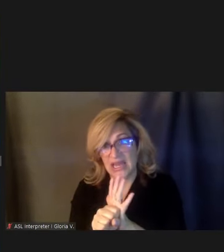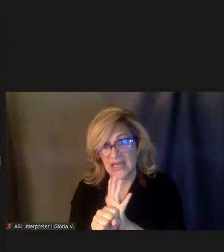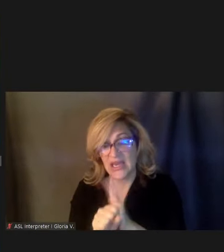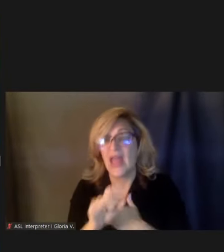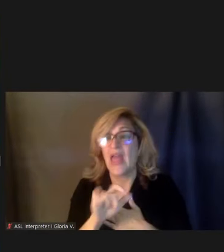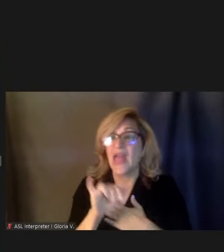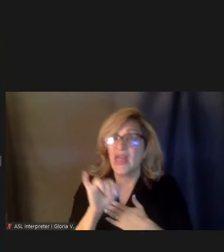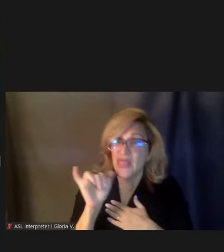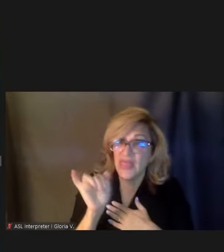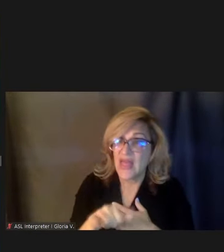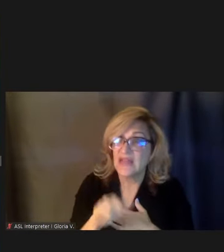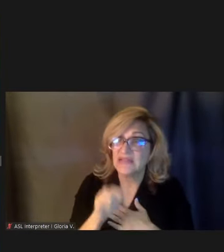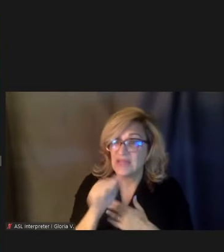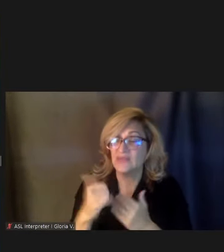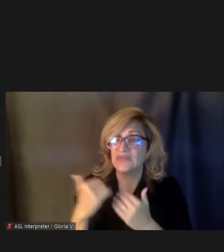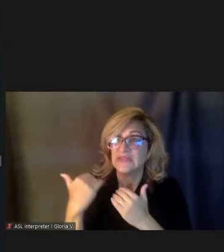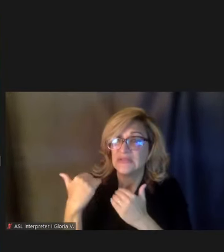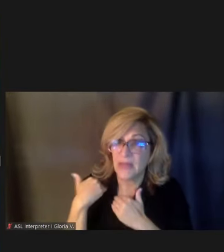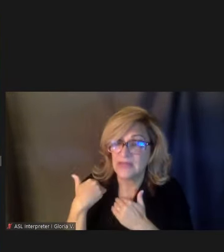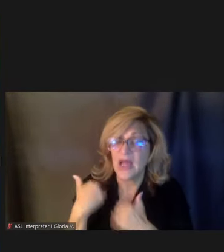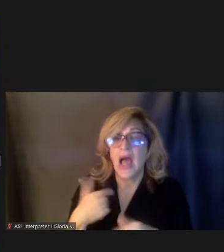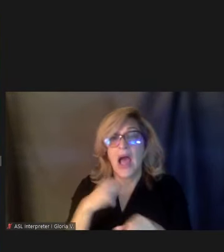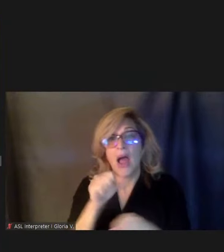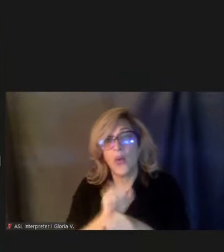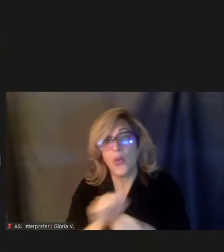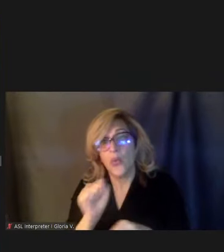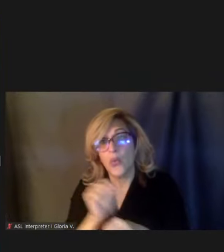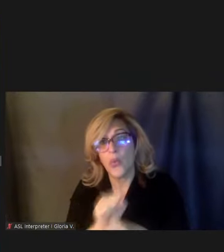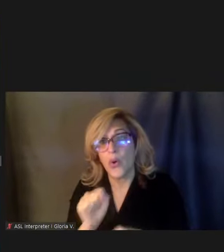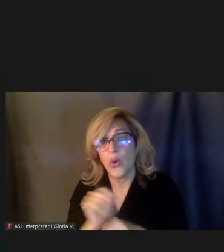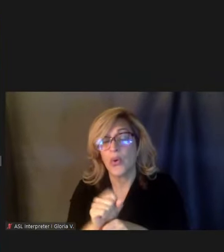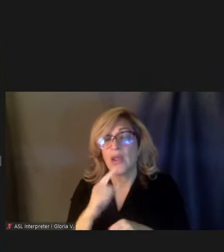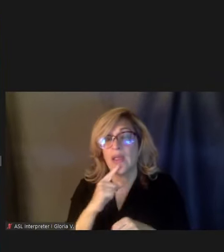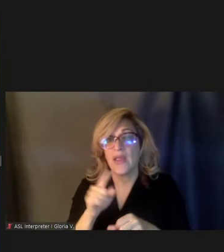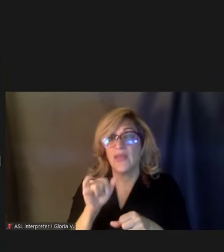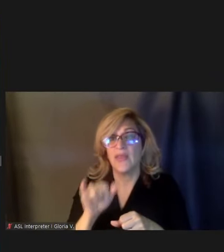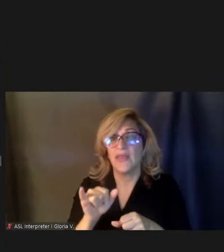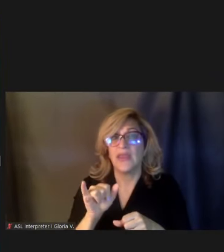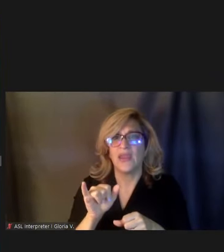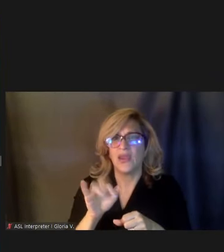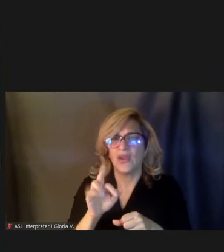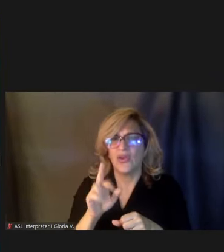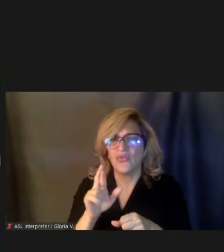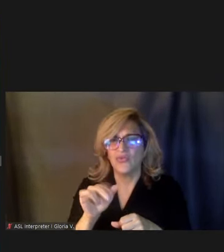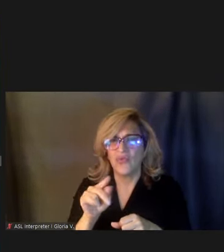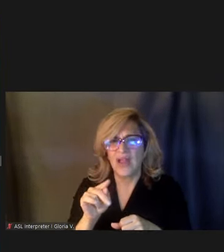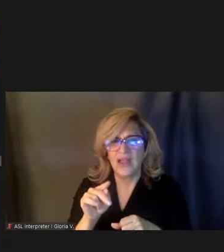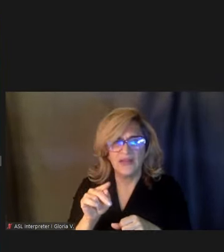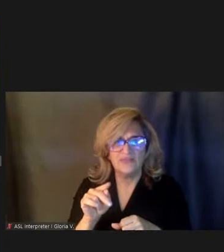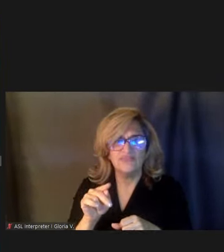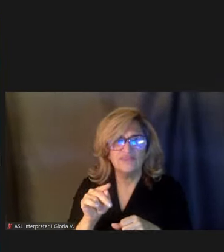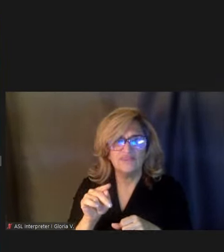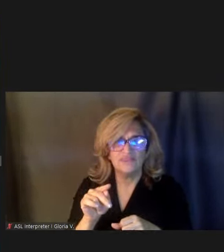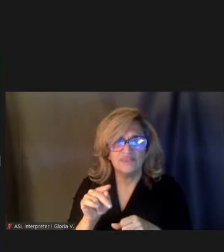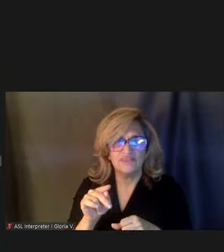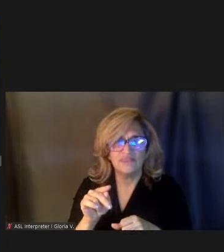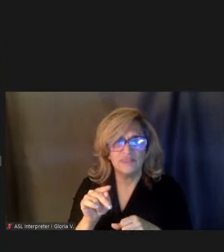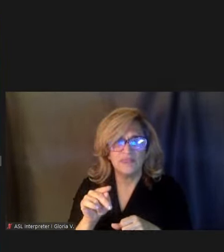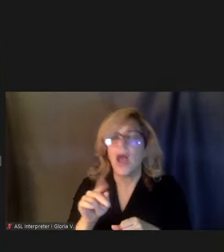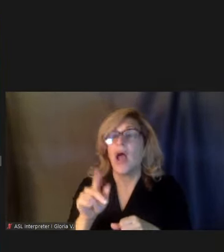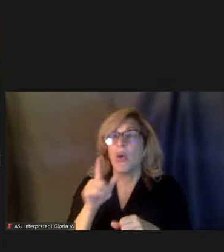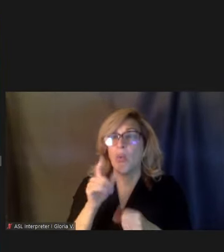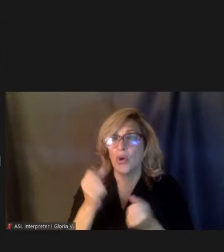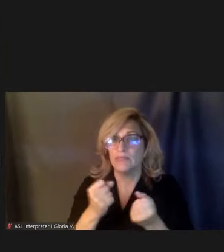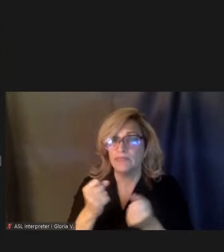very irresponsible. I work in the rideshare business, and when I pick up somebody below 96th